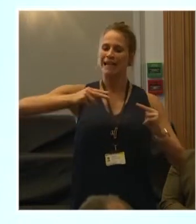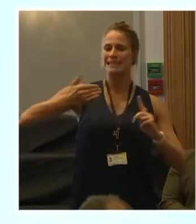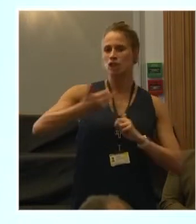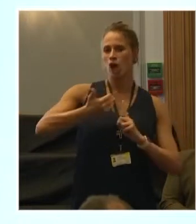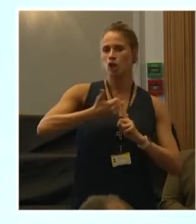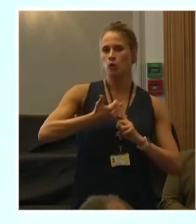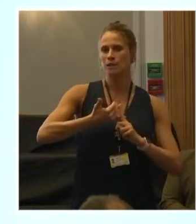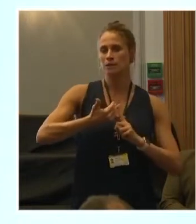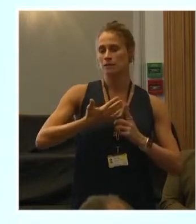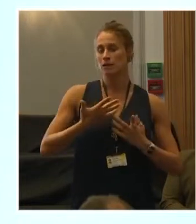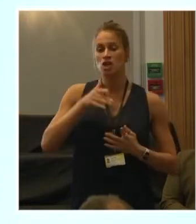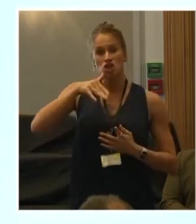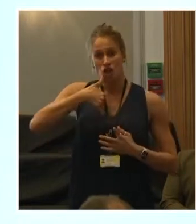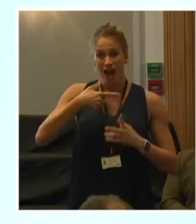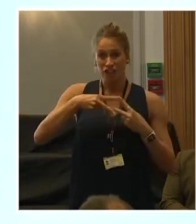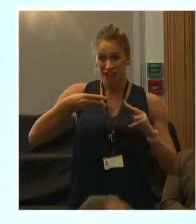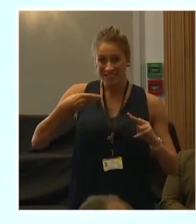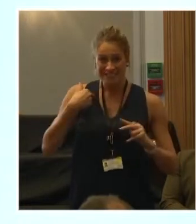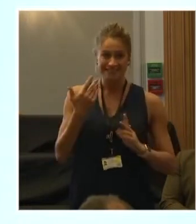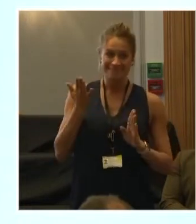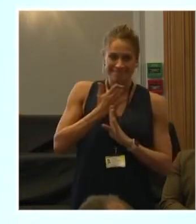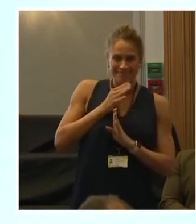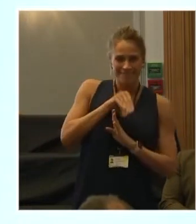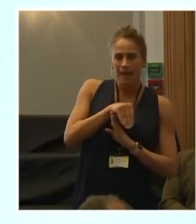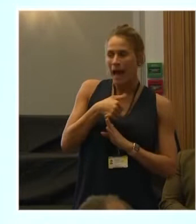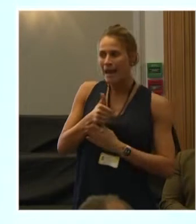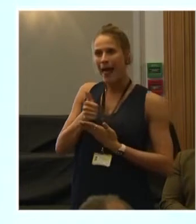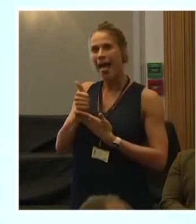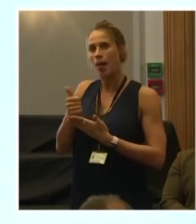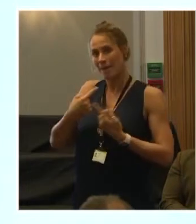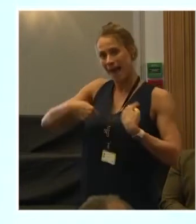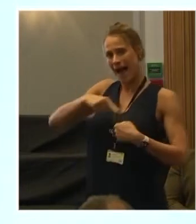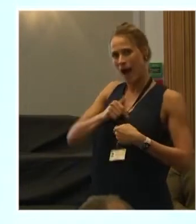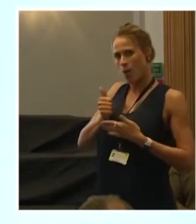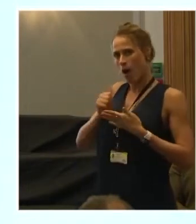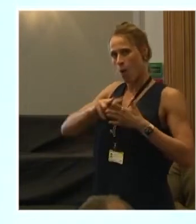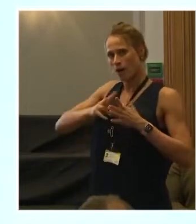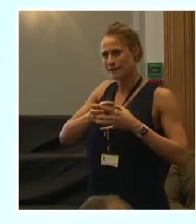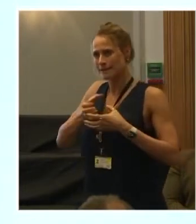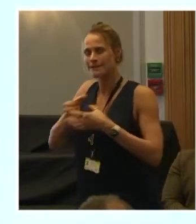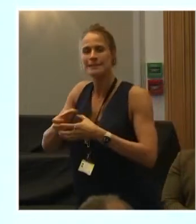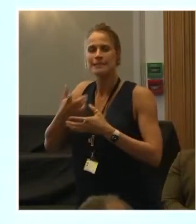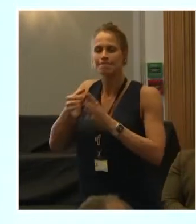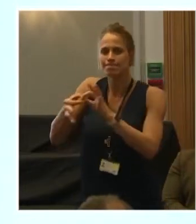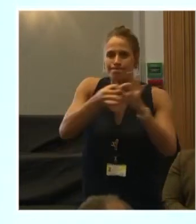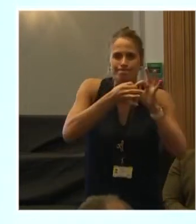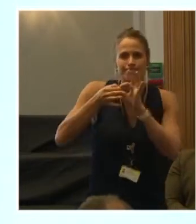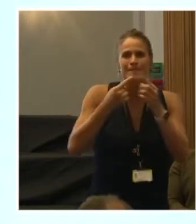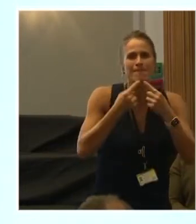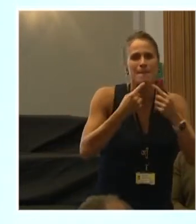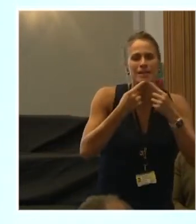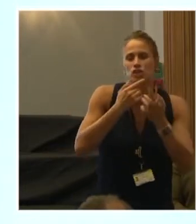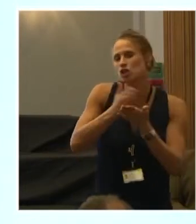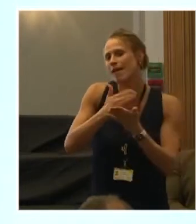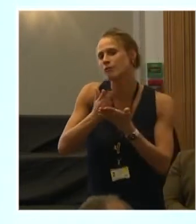discovered. And with the help of Retina UK, there is now real collaboration and information sharing. And this means that hundreds of